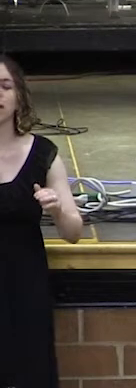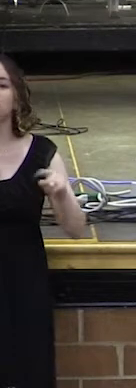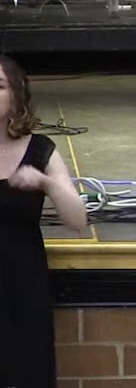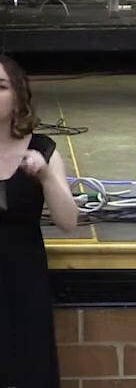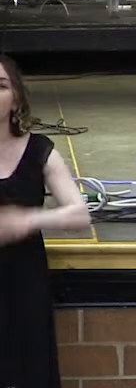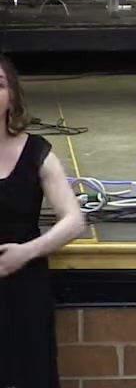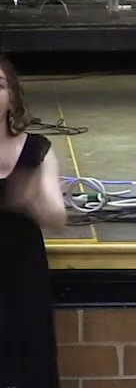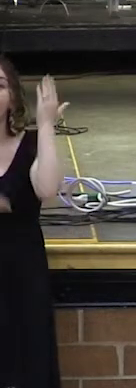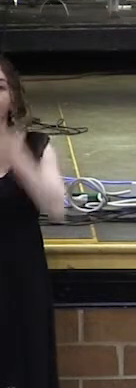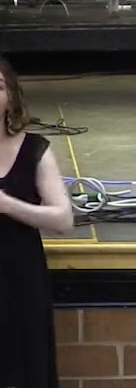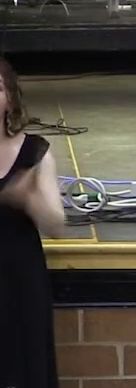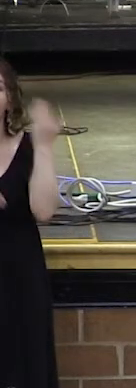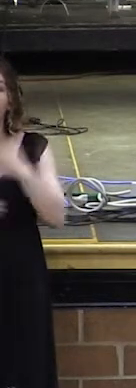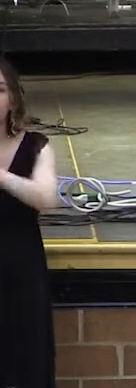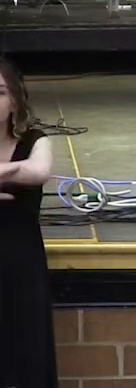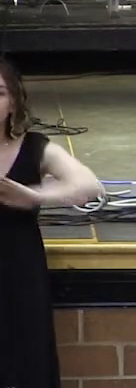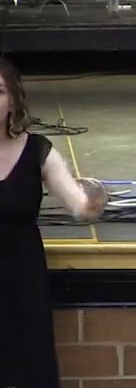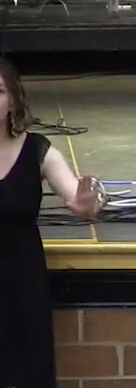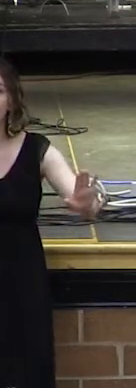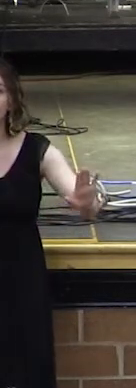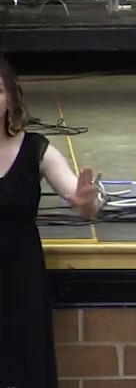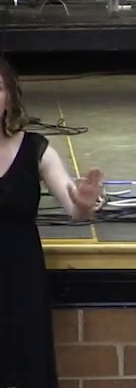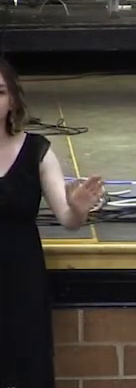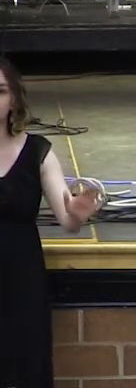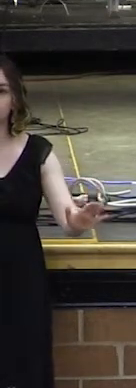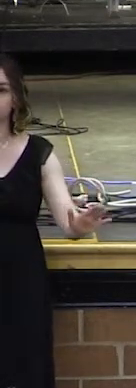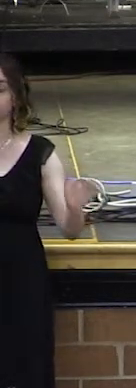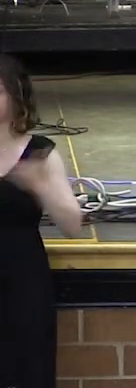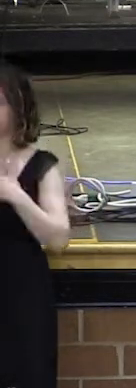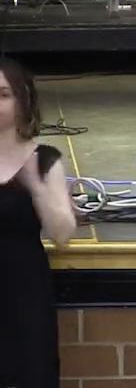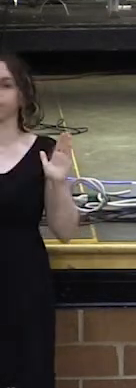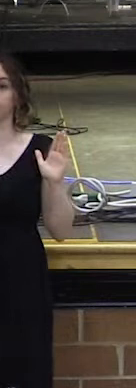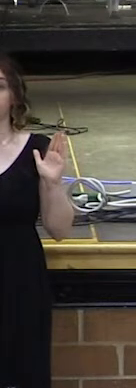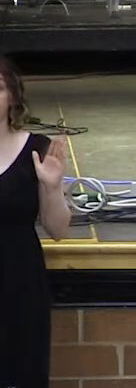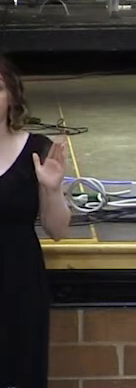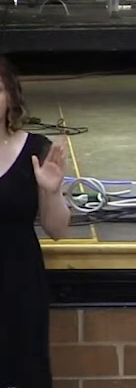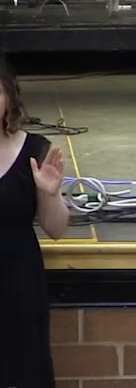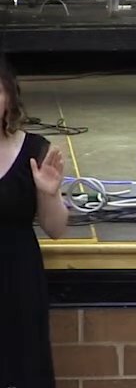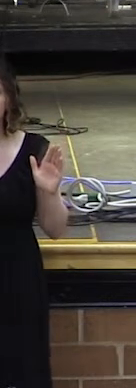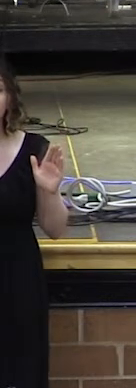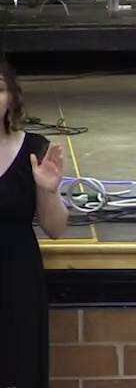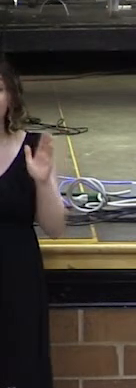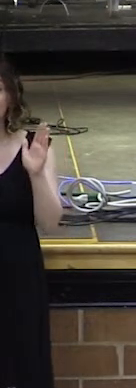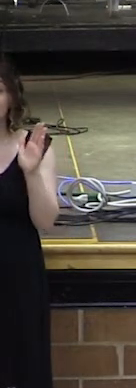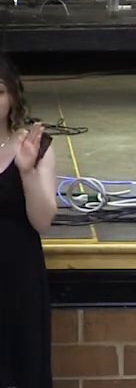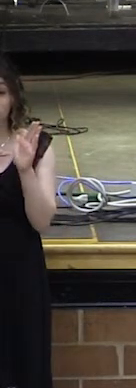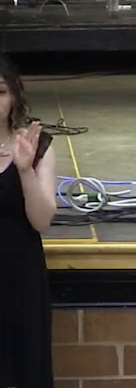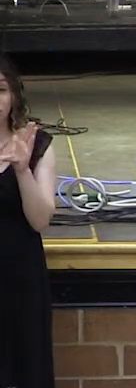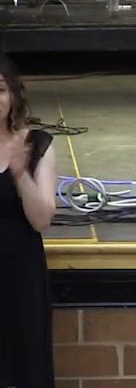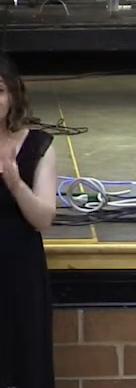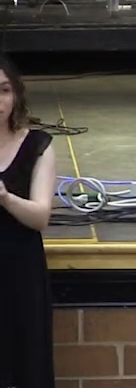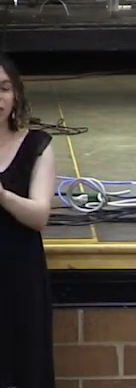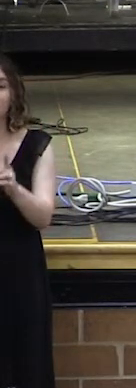sleep this is Romans 13:11 for now salvation is nearer to us than when we believe listen to these